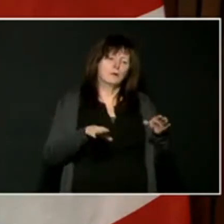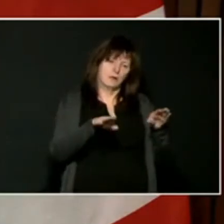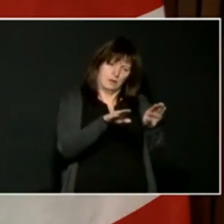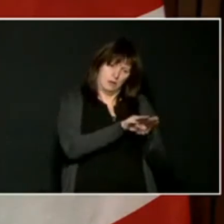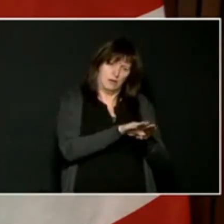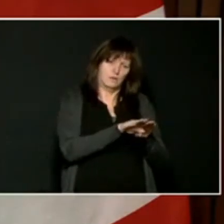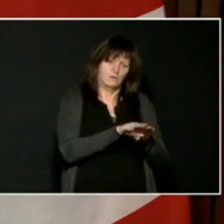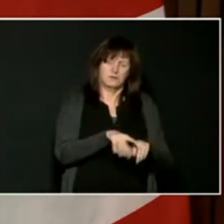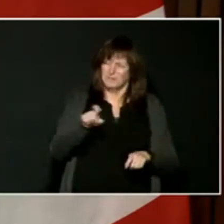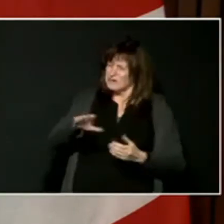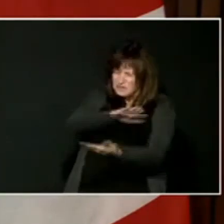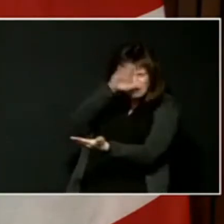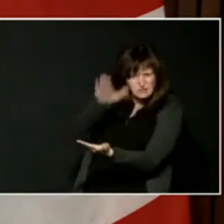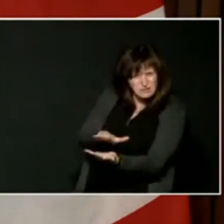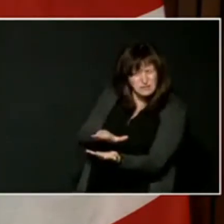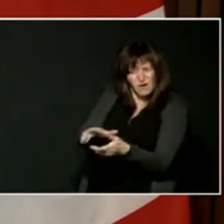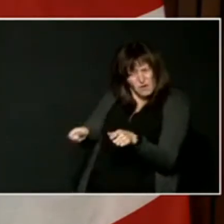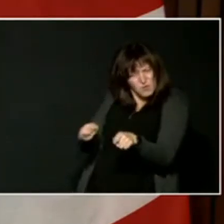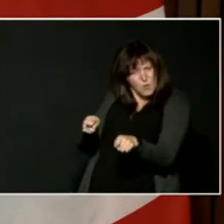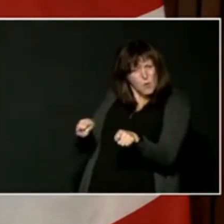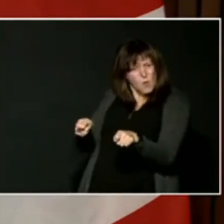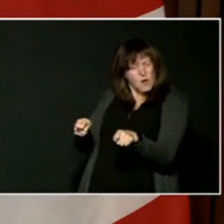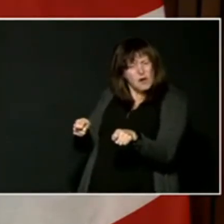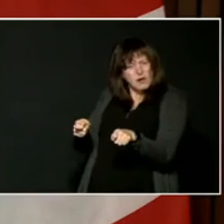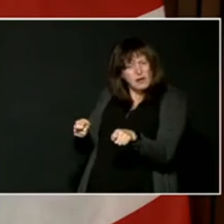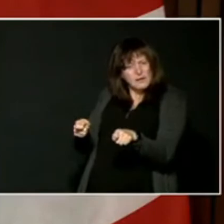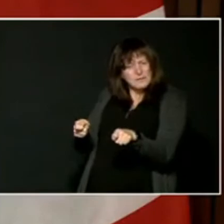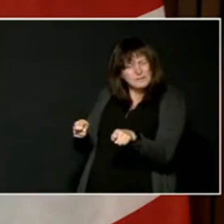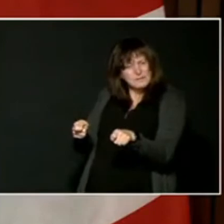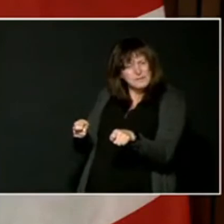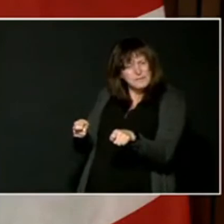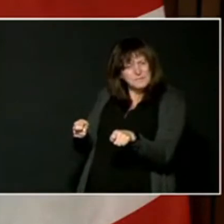pandemic under control, we'll have more sick people, some of whom will never